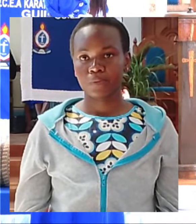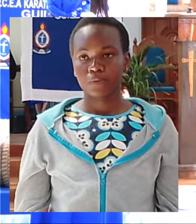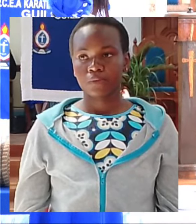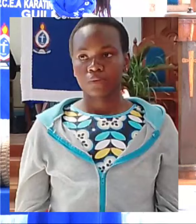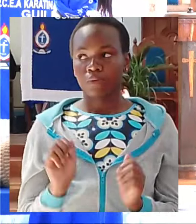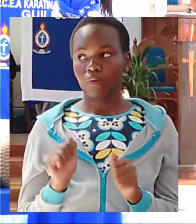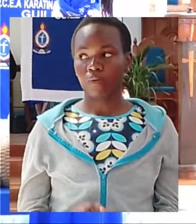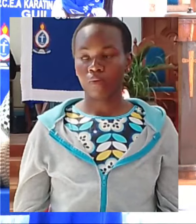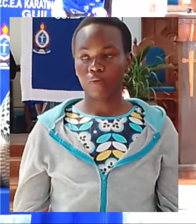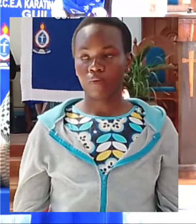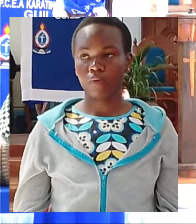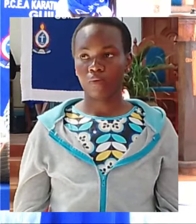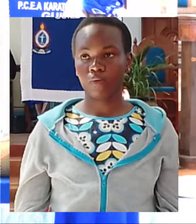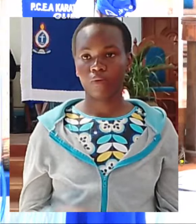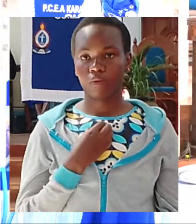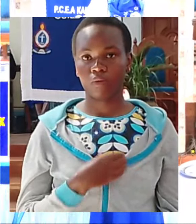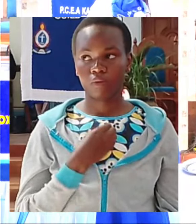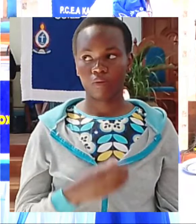Yes, you are our guest.